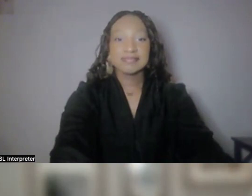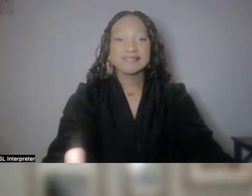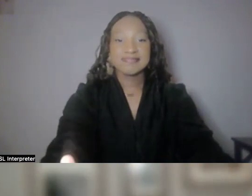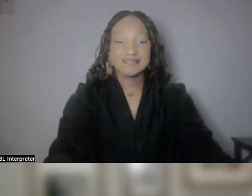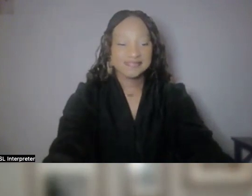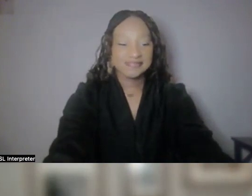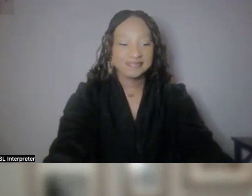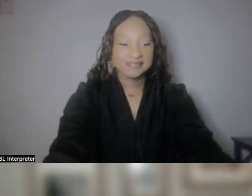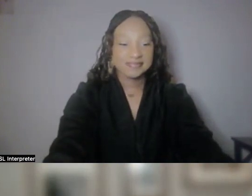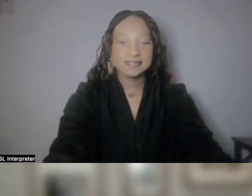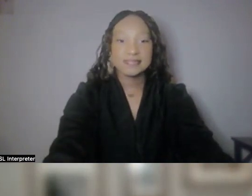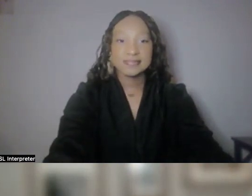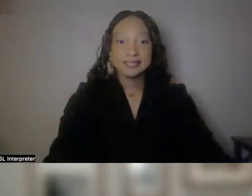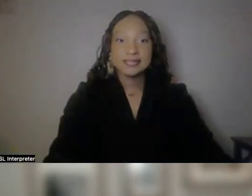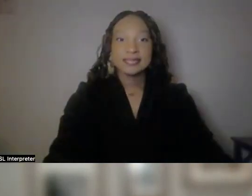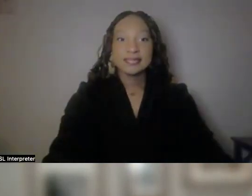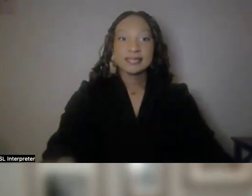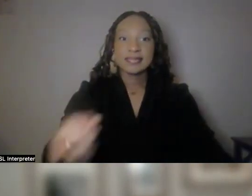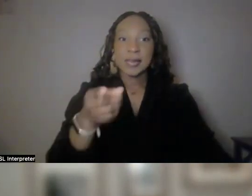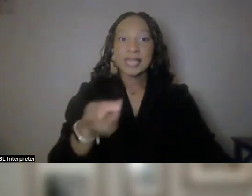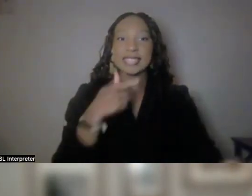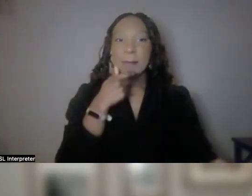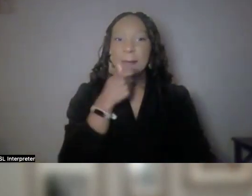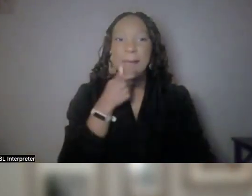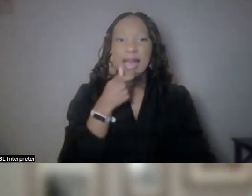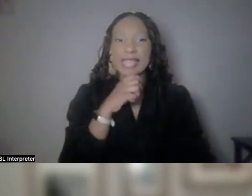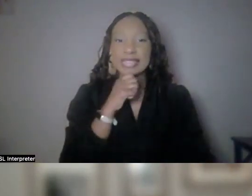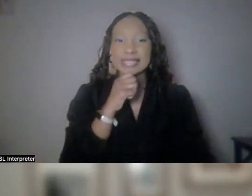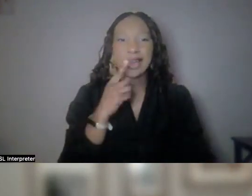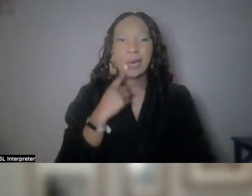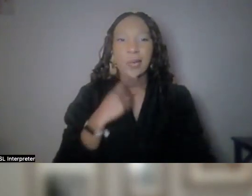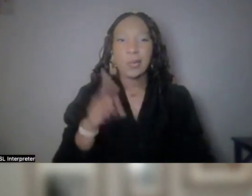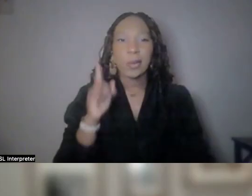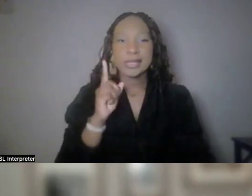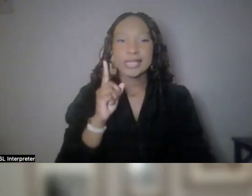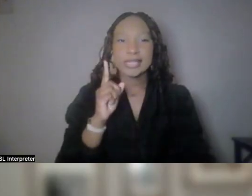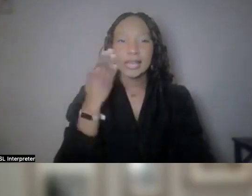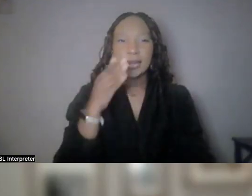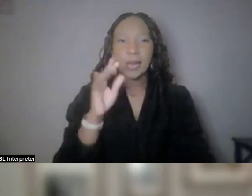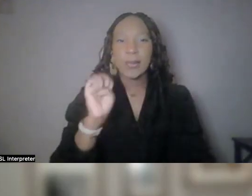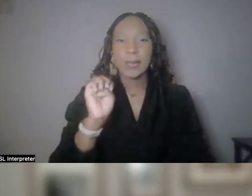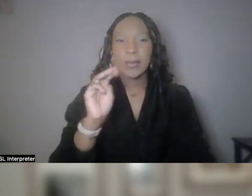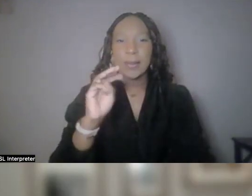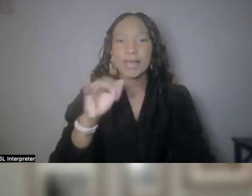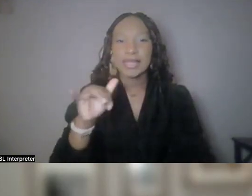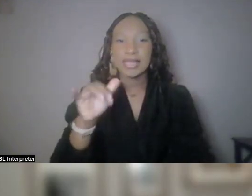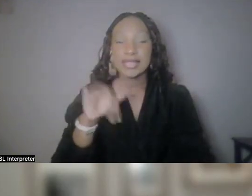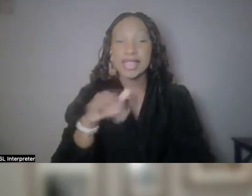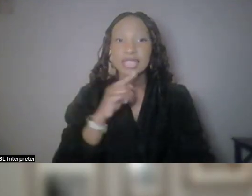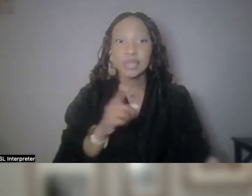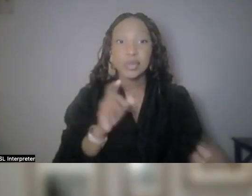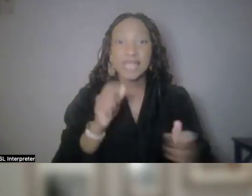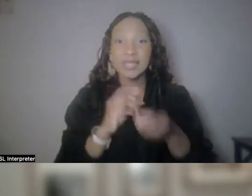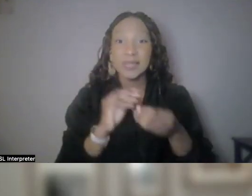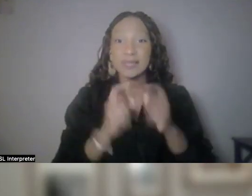Okay, I'm hearing that his mic is not active. I don't know, Emily, is that true? Or Tyler?